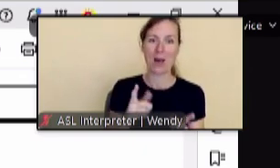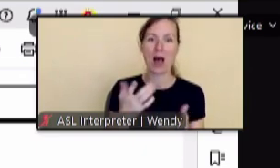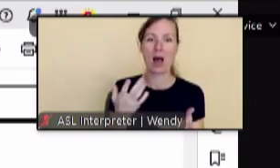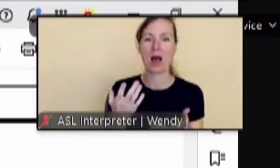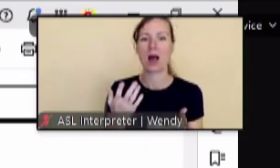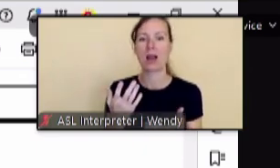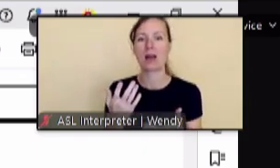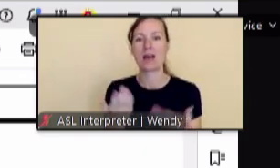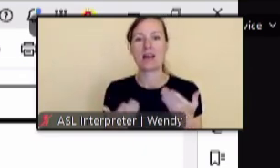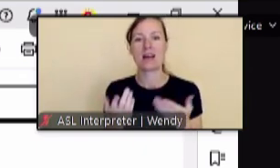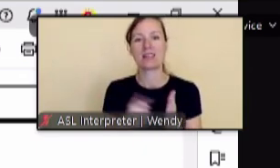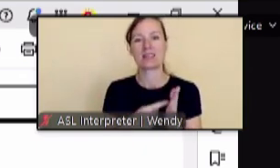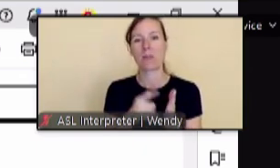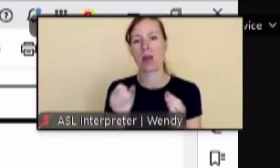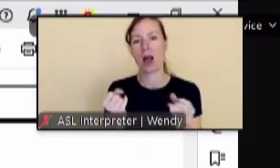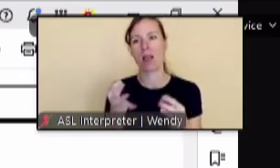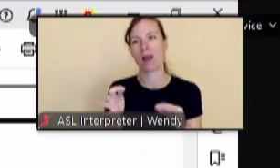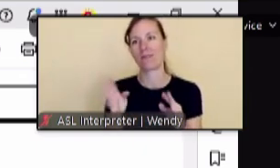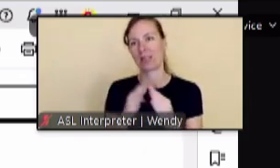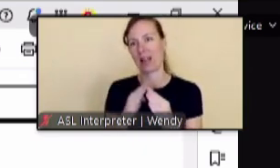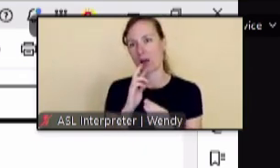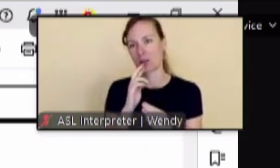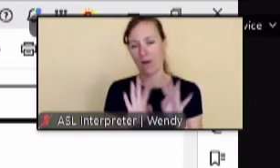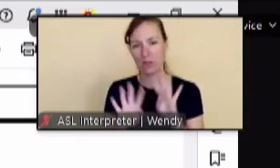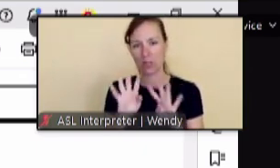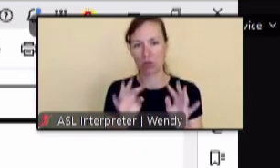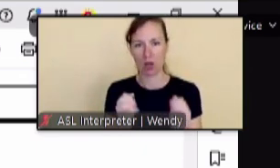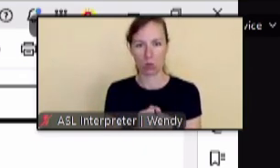maintain that line item there.